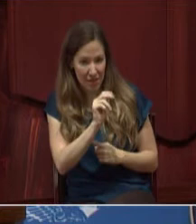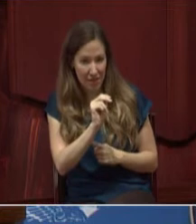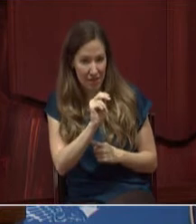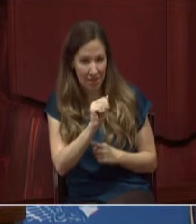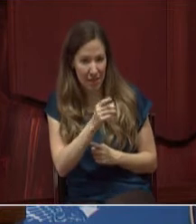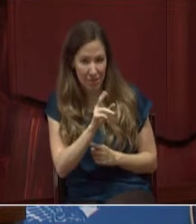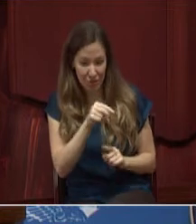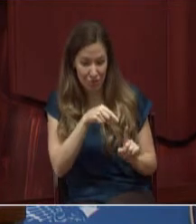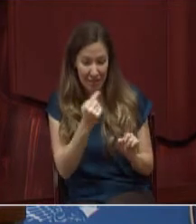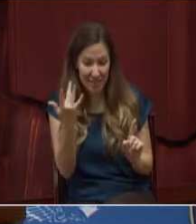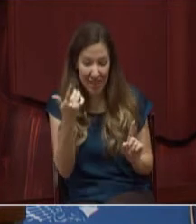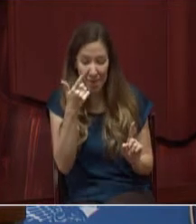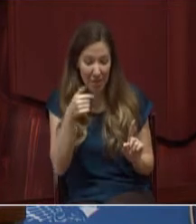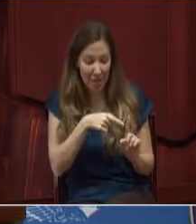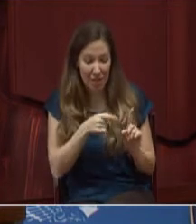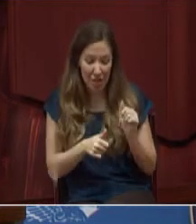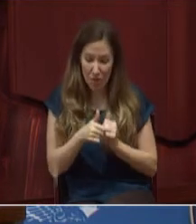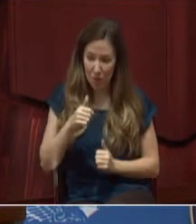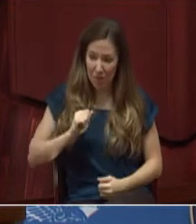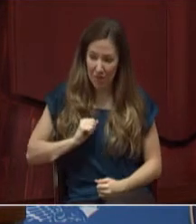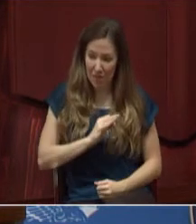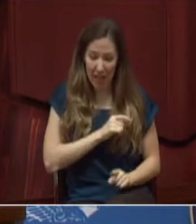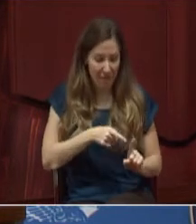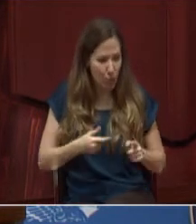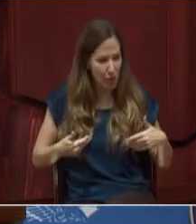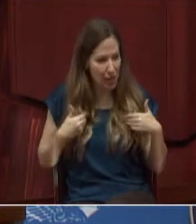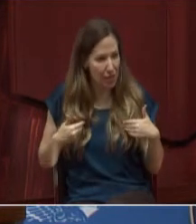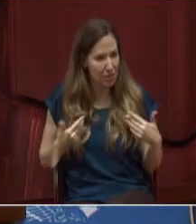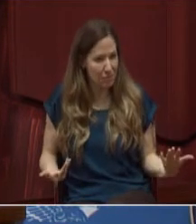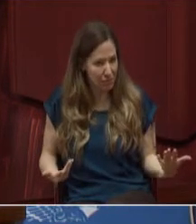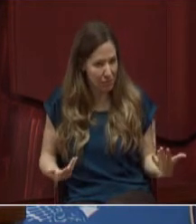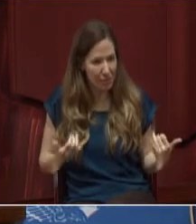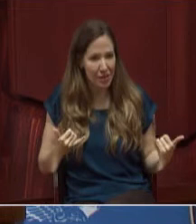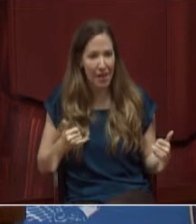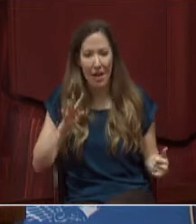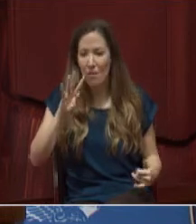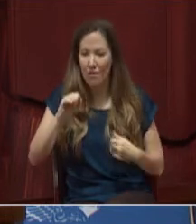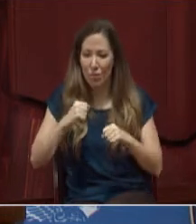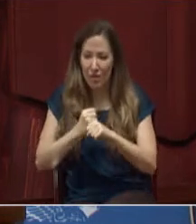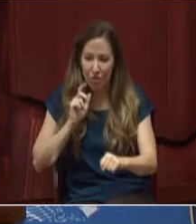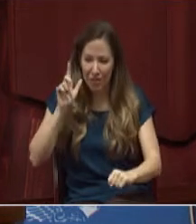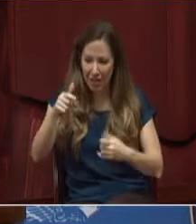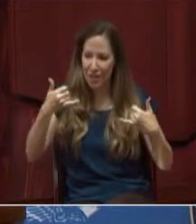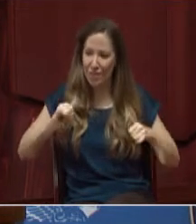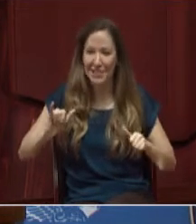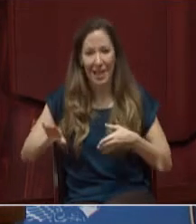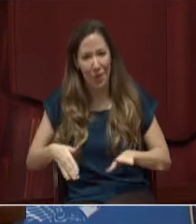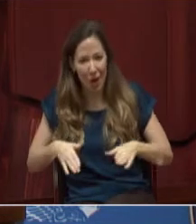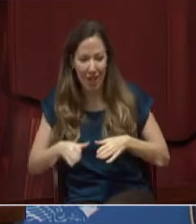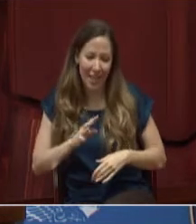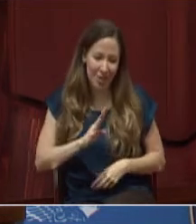administration, because by and large, the staffs were quite young. So here we are 40 years later, and we're still walking, talking,